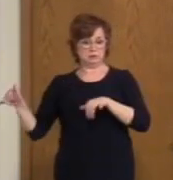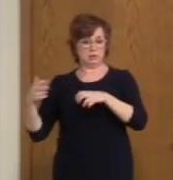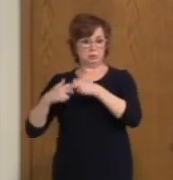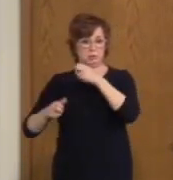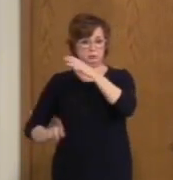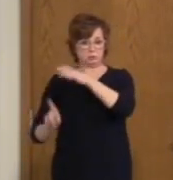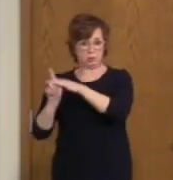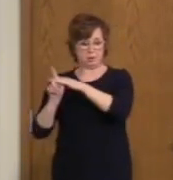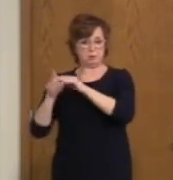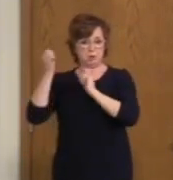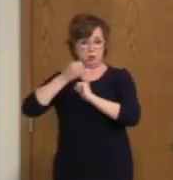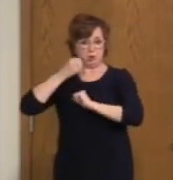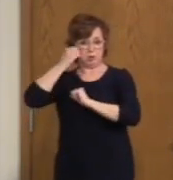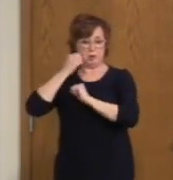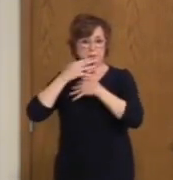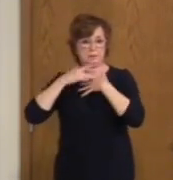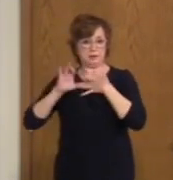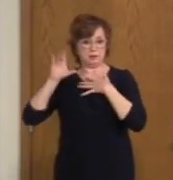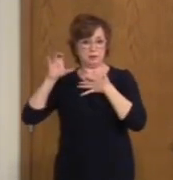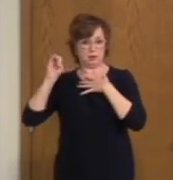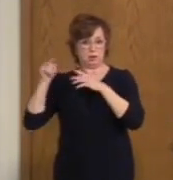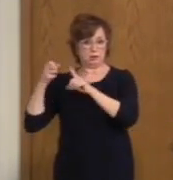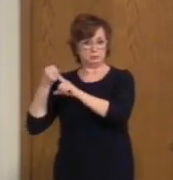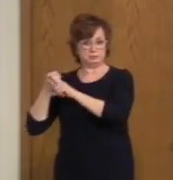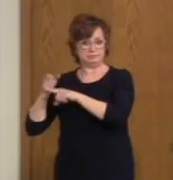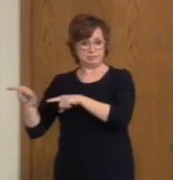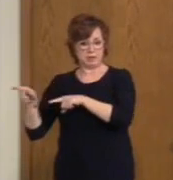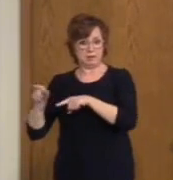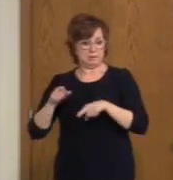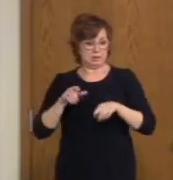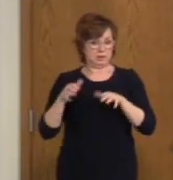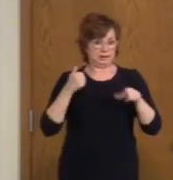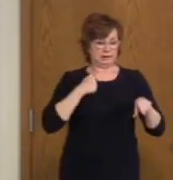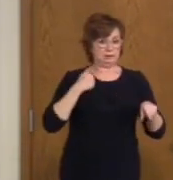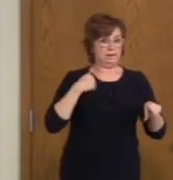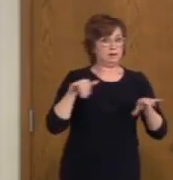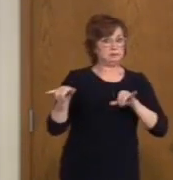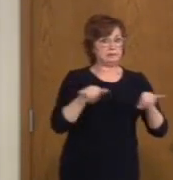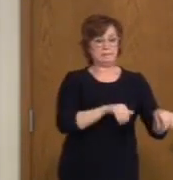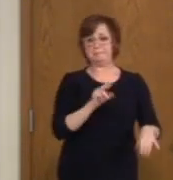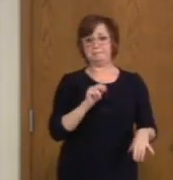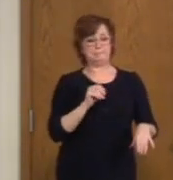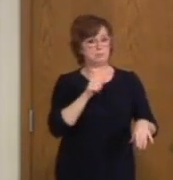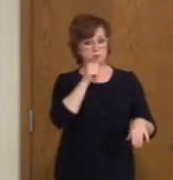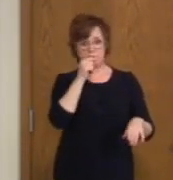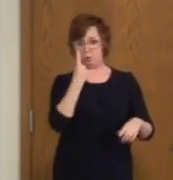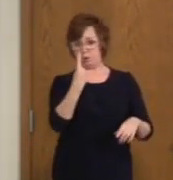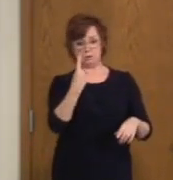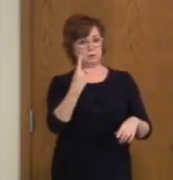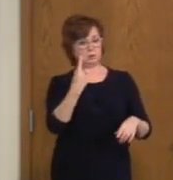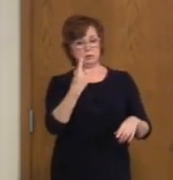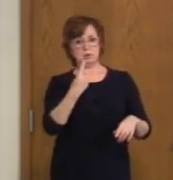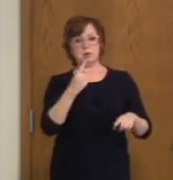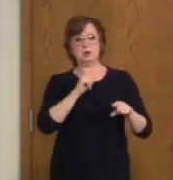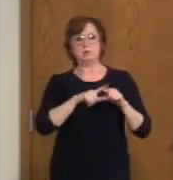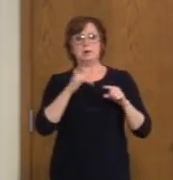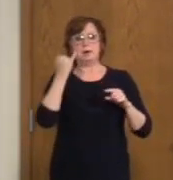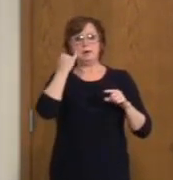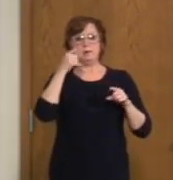for those who have received AstraZeneca vaccine, if you have received it within the last 20